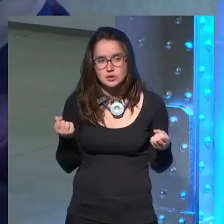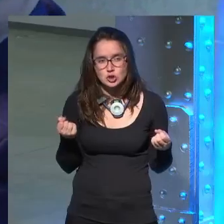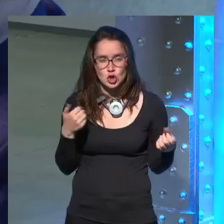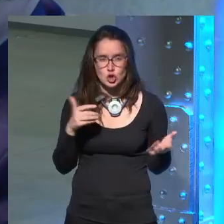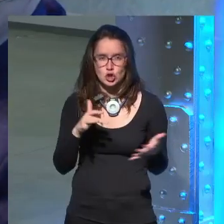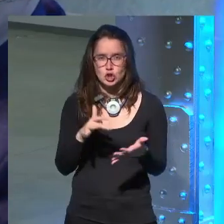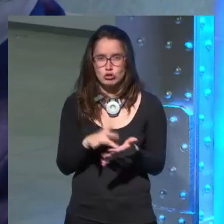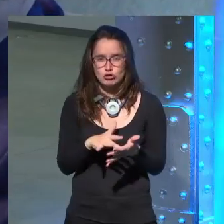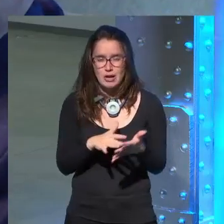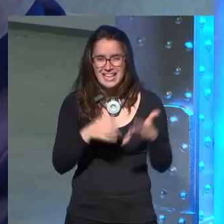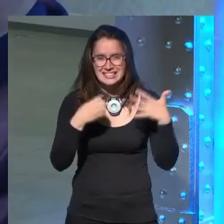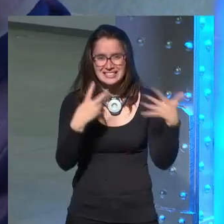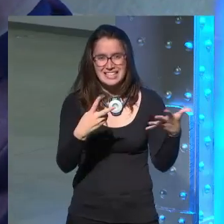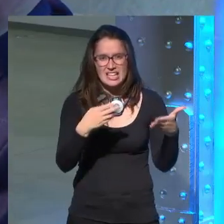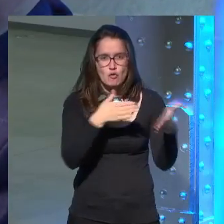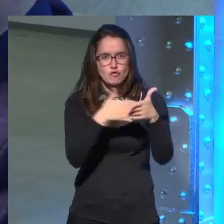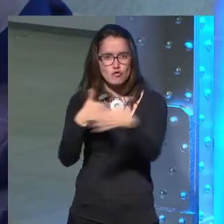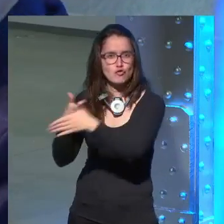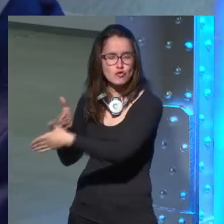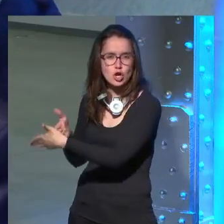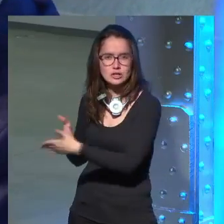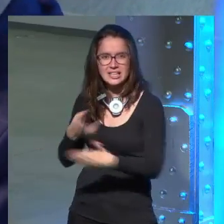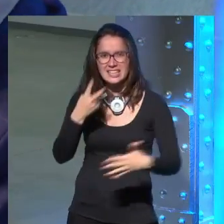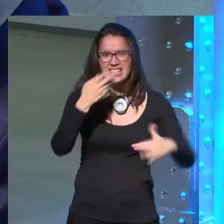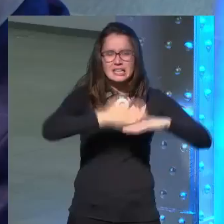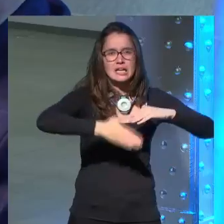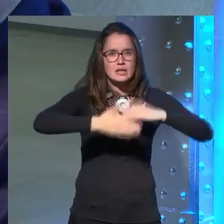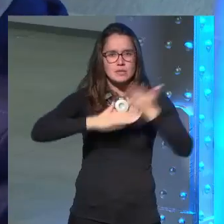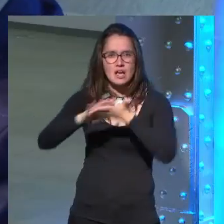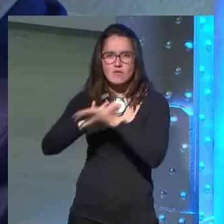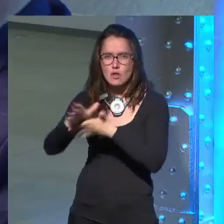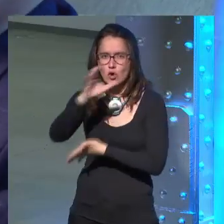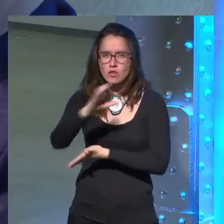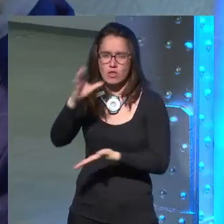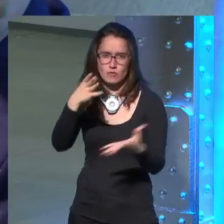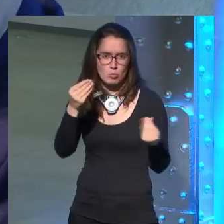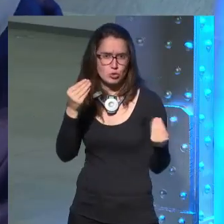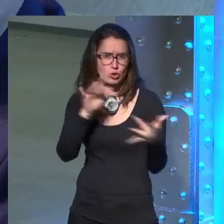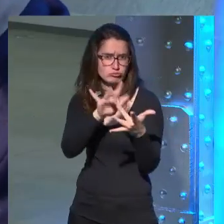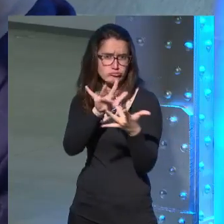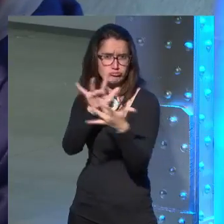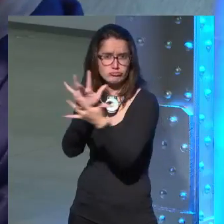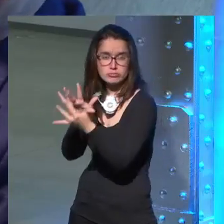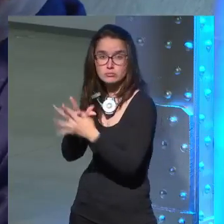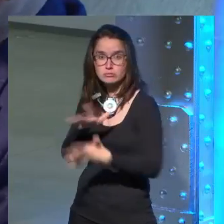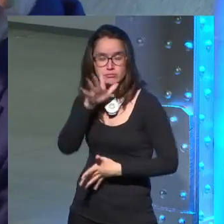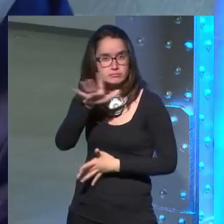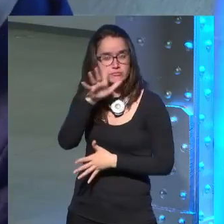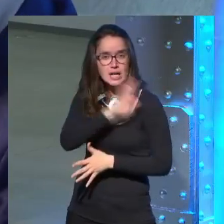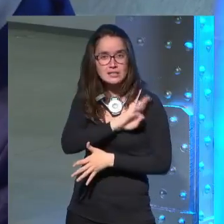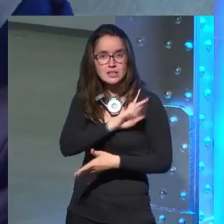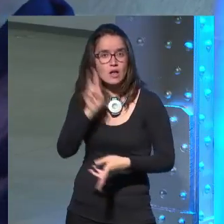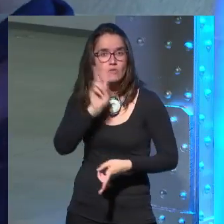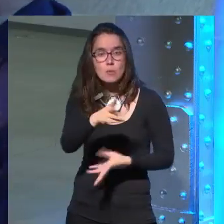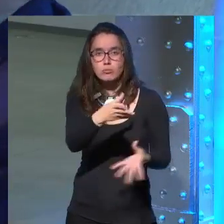I talked to 7 different scientists, and I was quite surprised at how many of them actually did have some